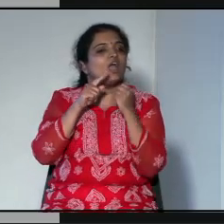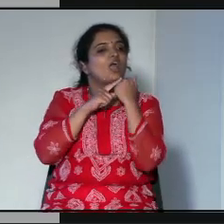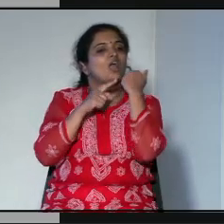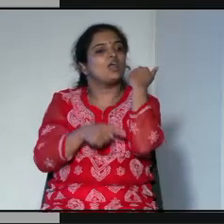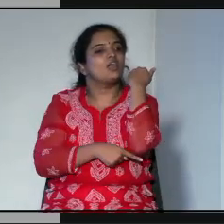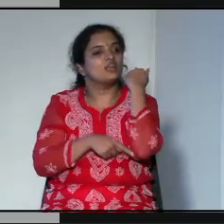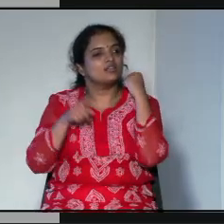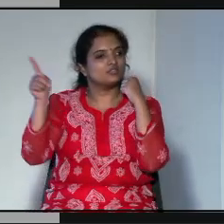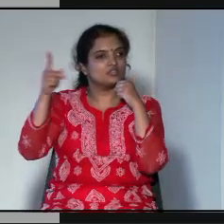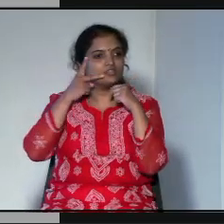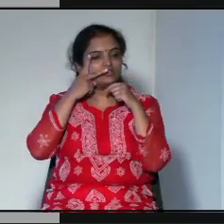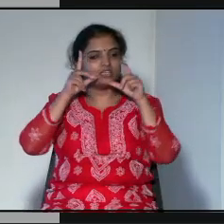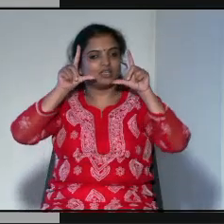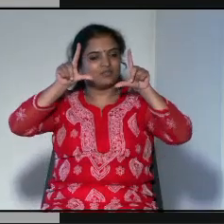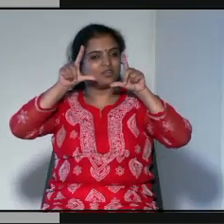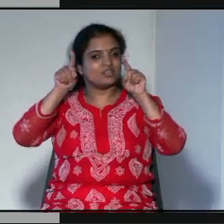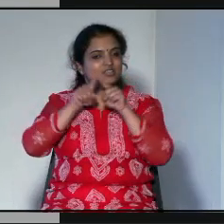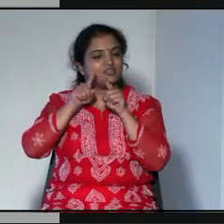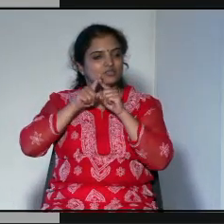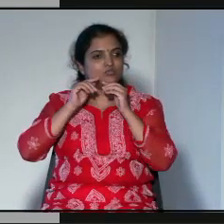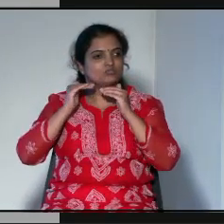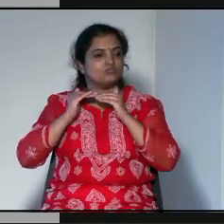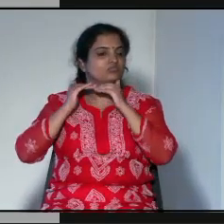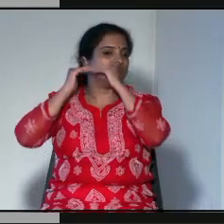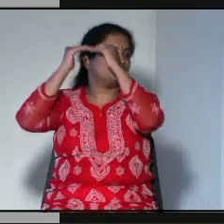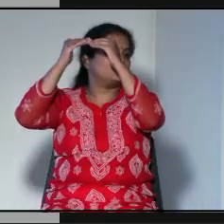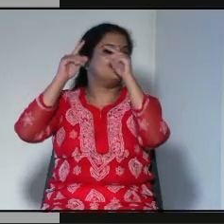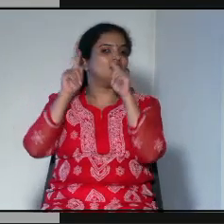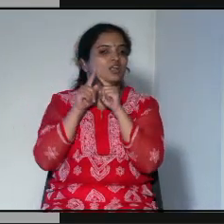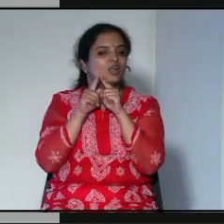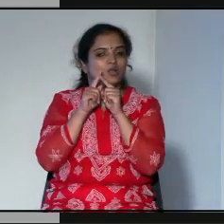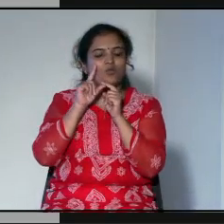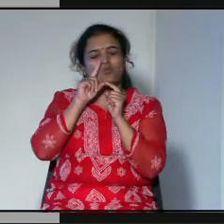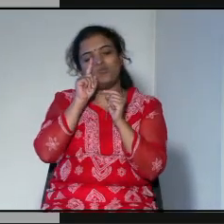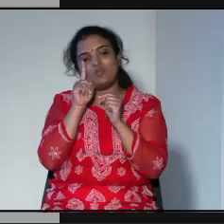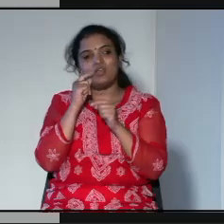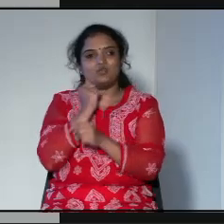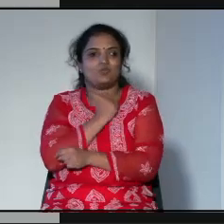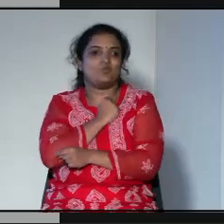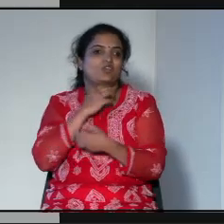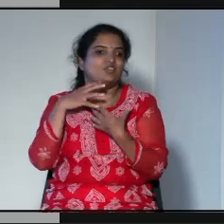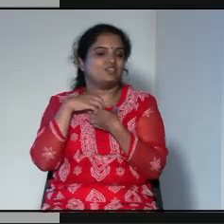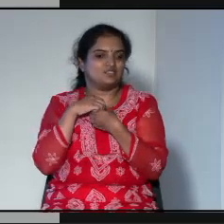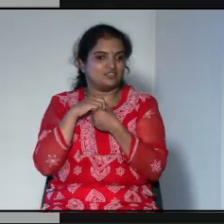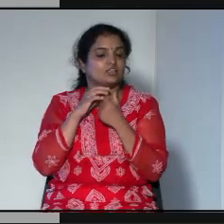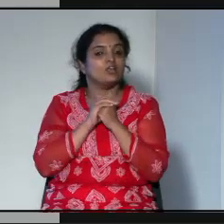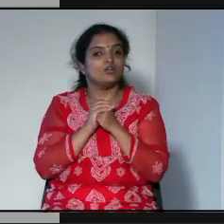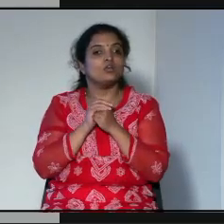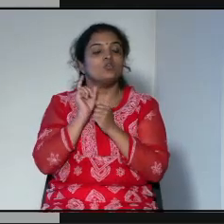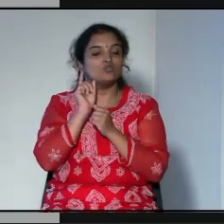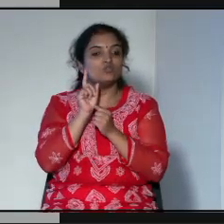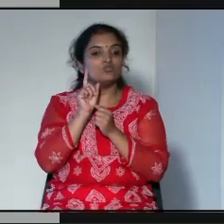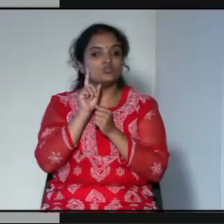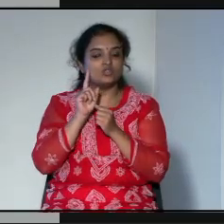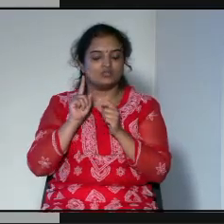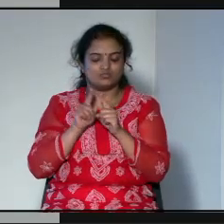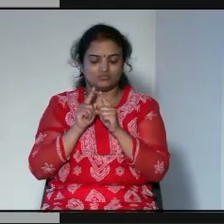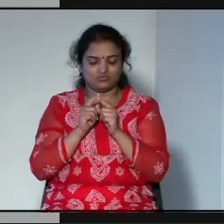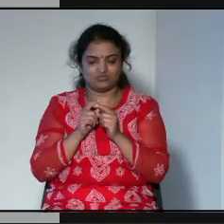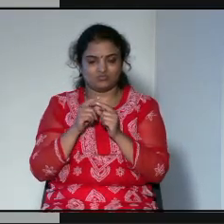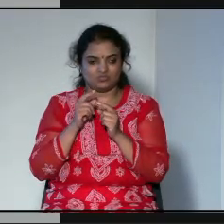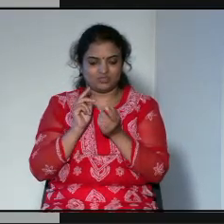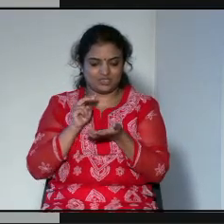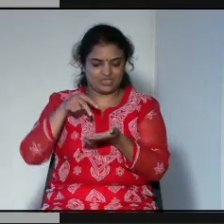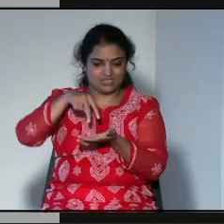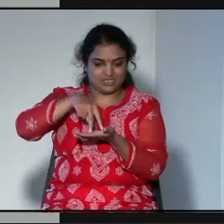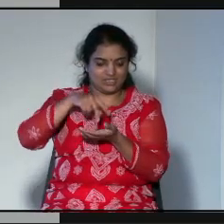iconic image achieves its highest purpose in becoming one with its maker. To stand before her Buddha is to